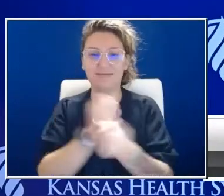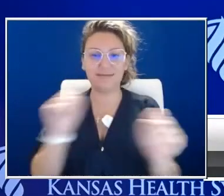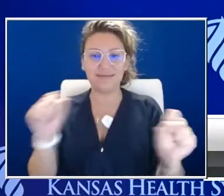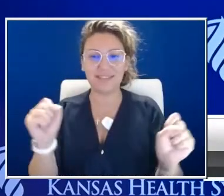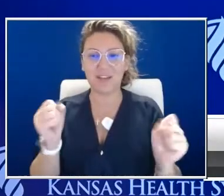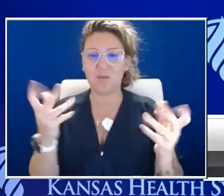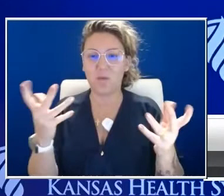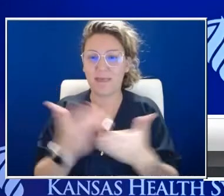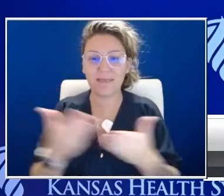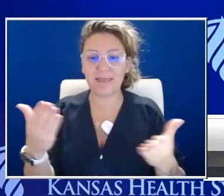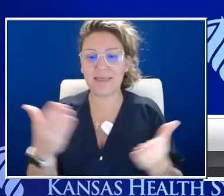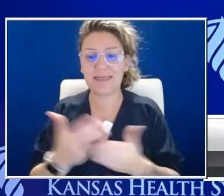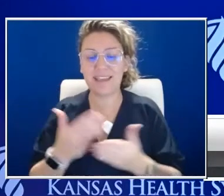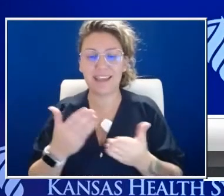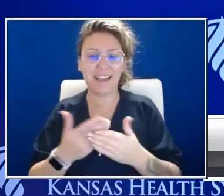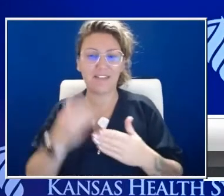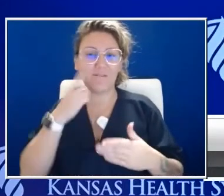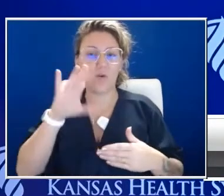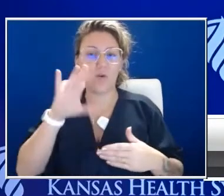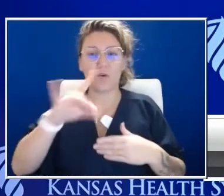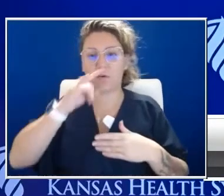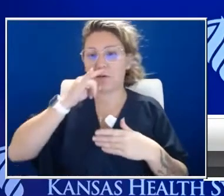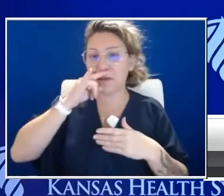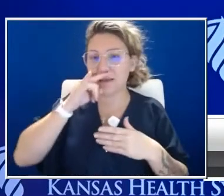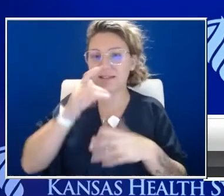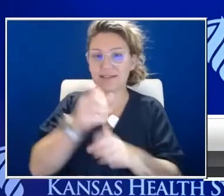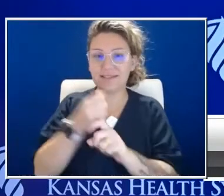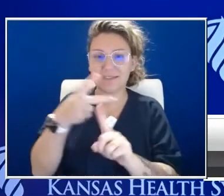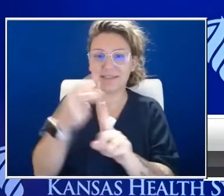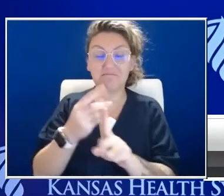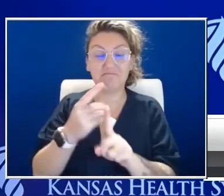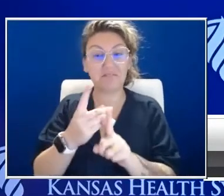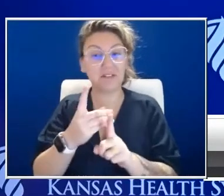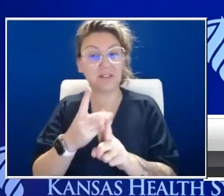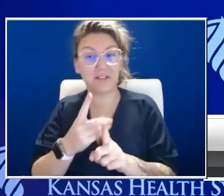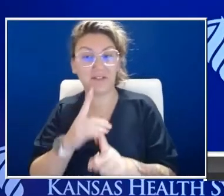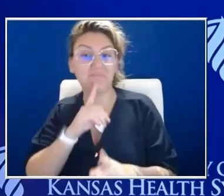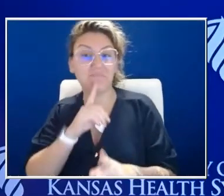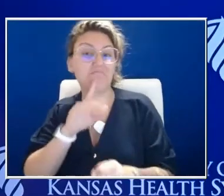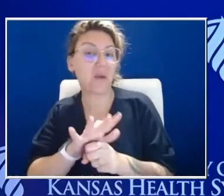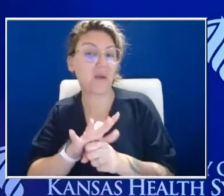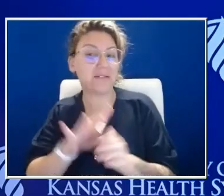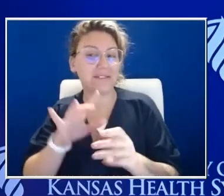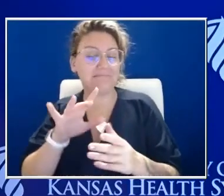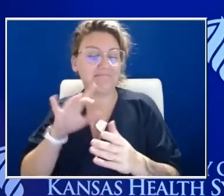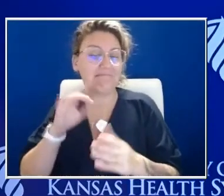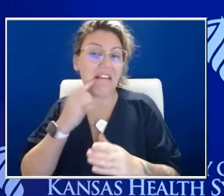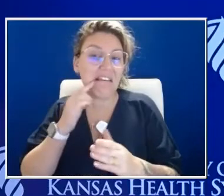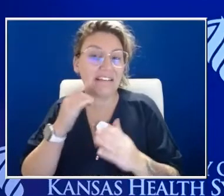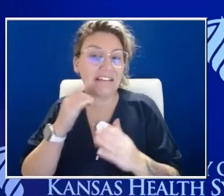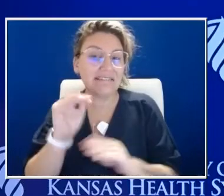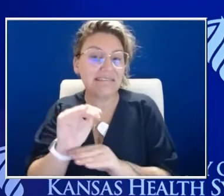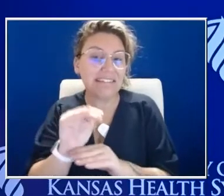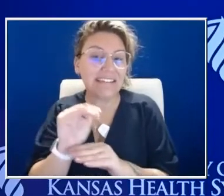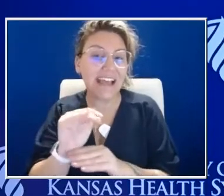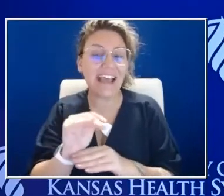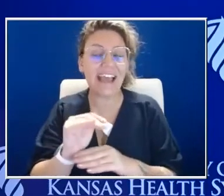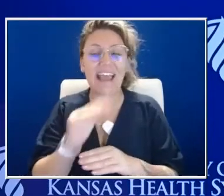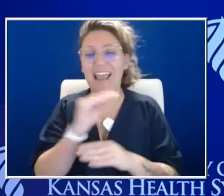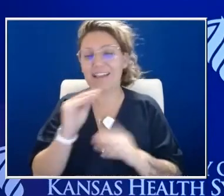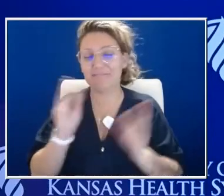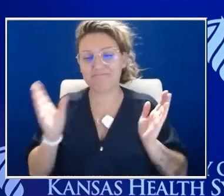kids and getting them to get vaccines is promise them candy tonight. So please, we'll just continue to endorse the fact,